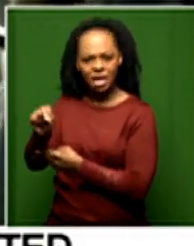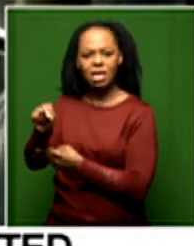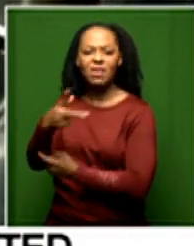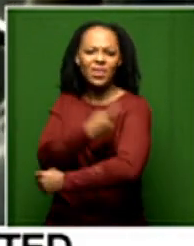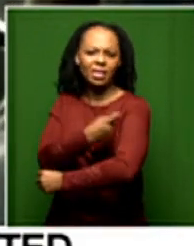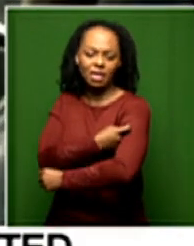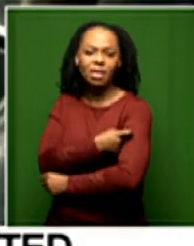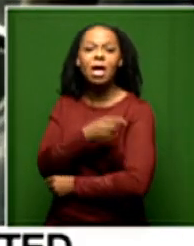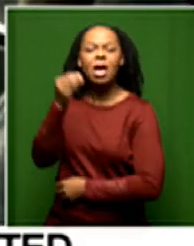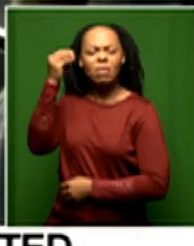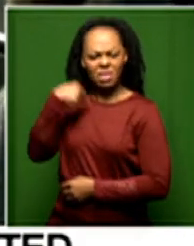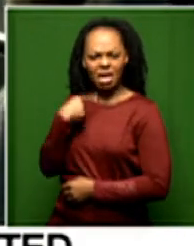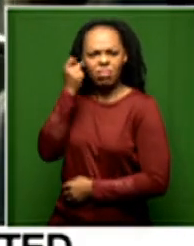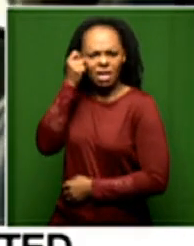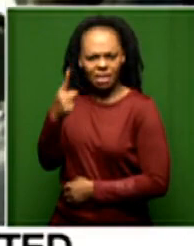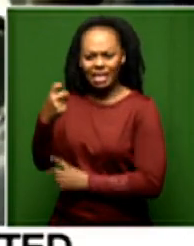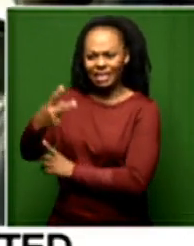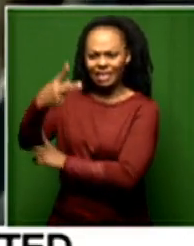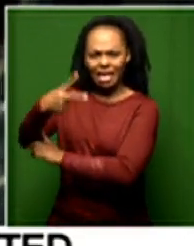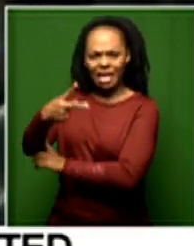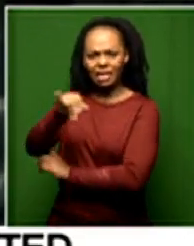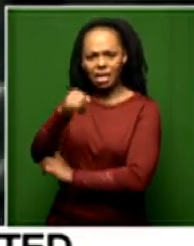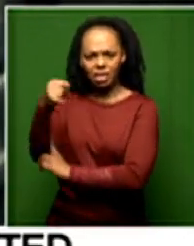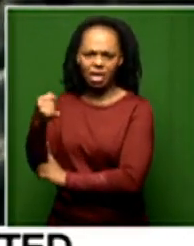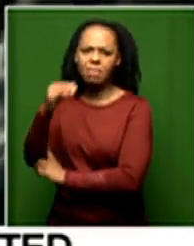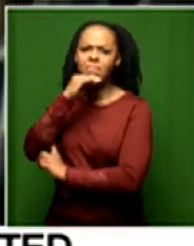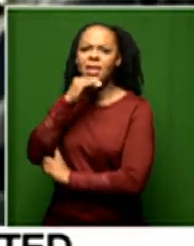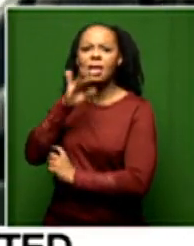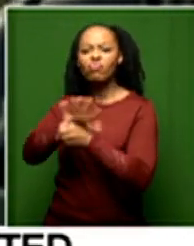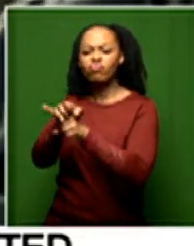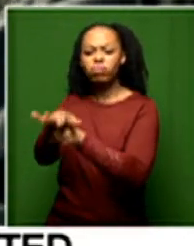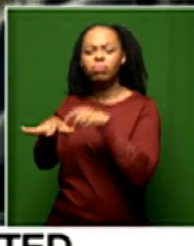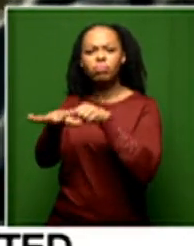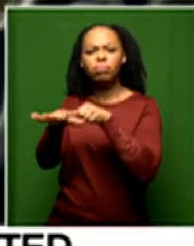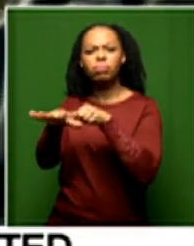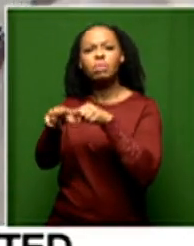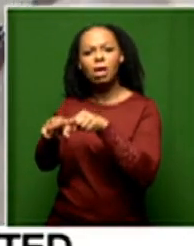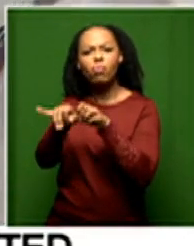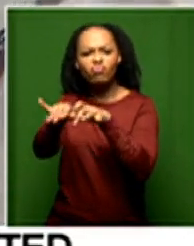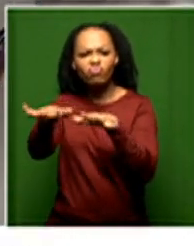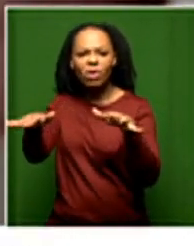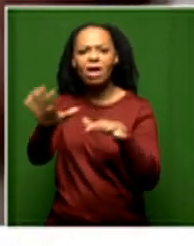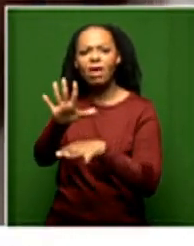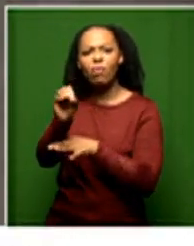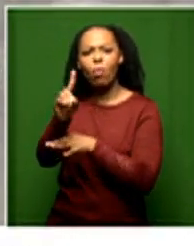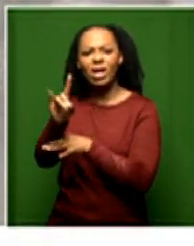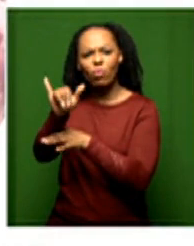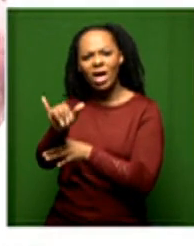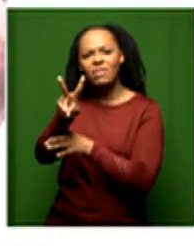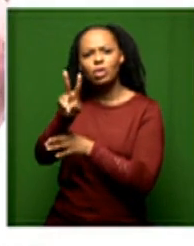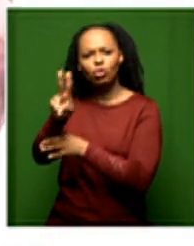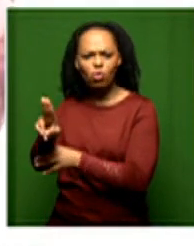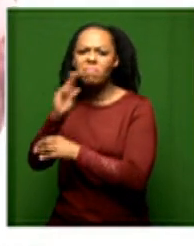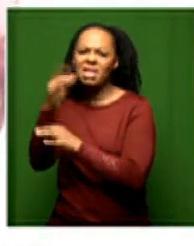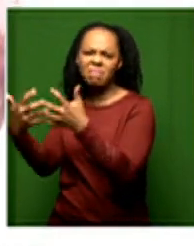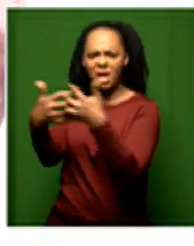one, we understand, is more effective against the South African variant, the 501Y.V2 variant. But what does this